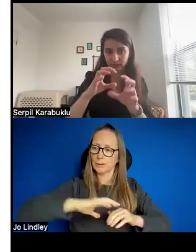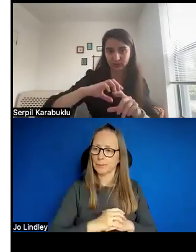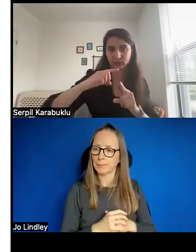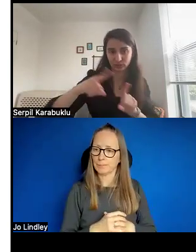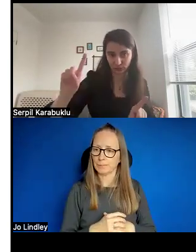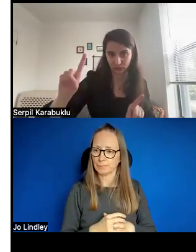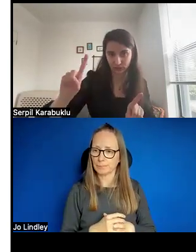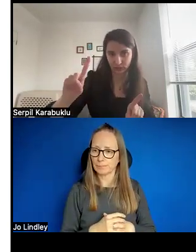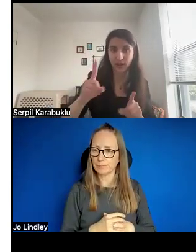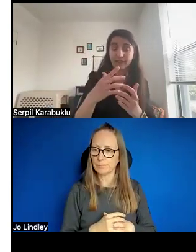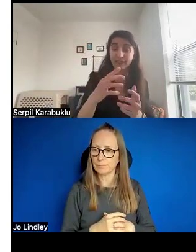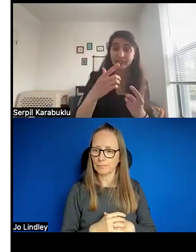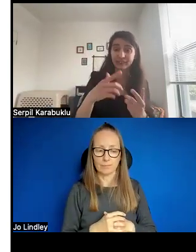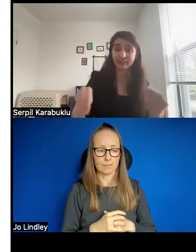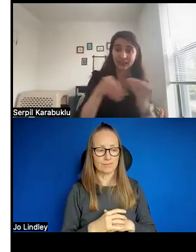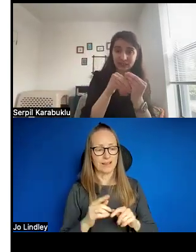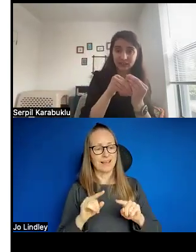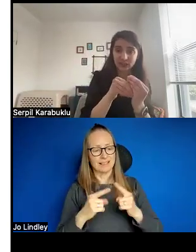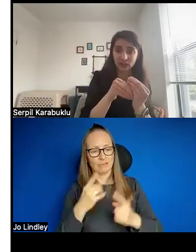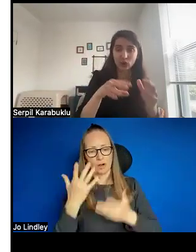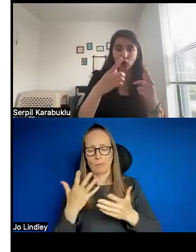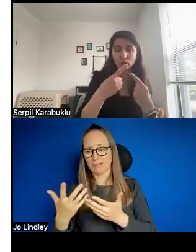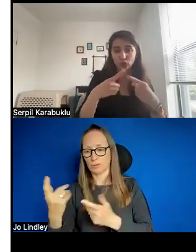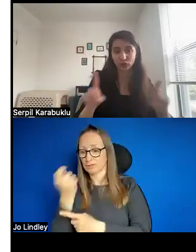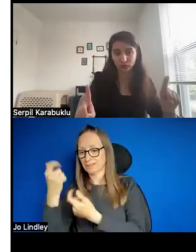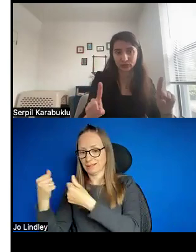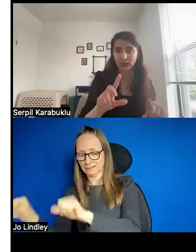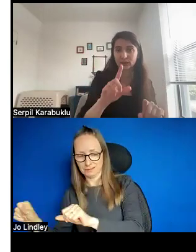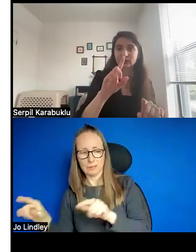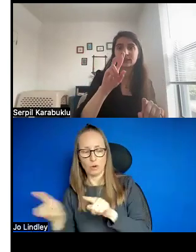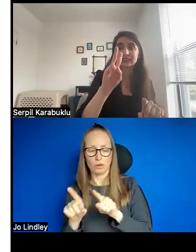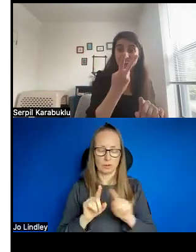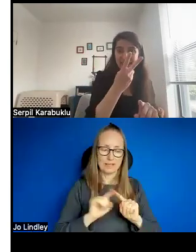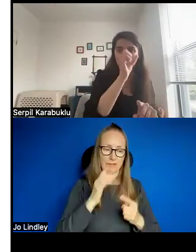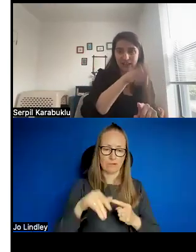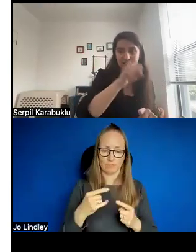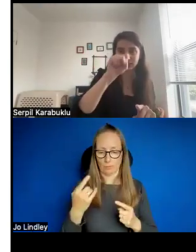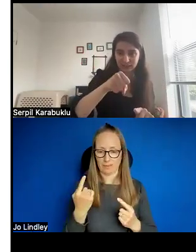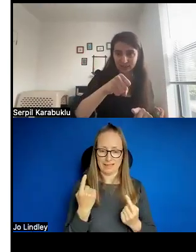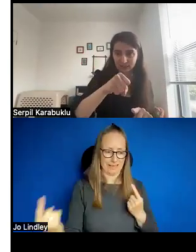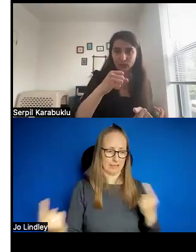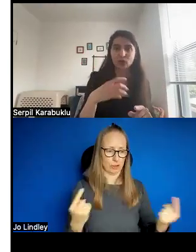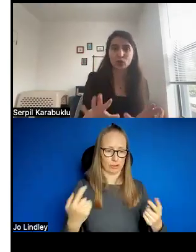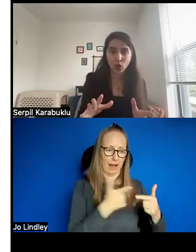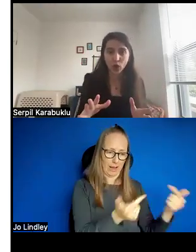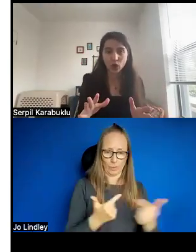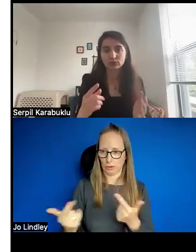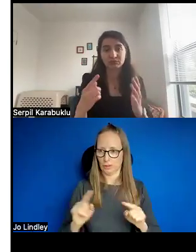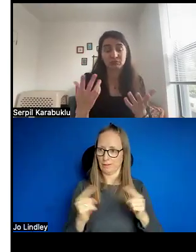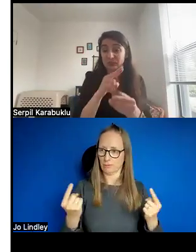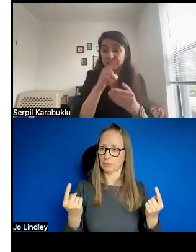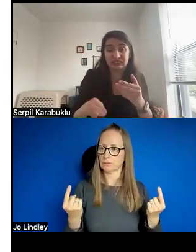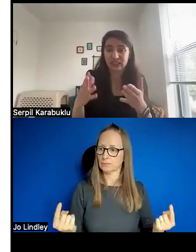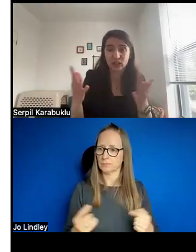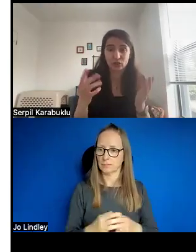than success head nod. And these are also different in each sign languages. So these results